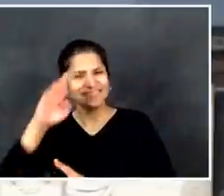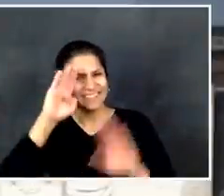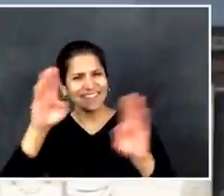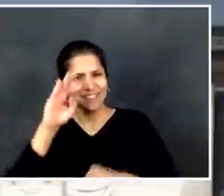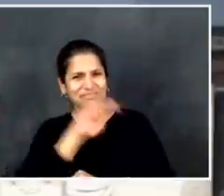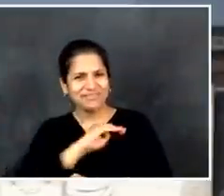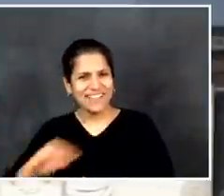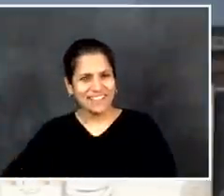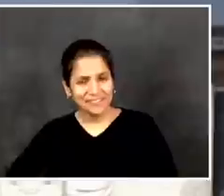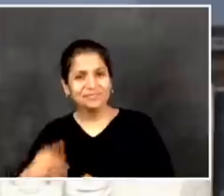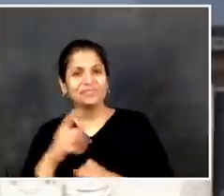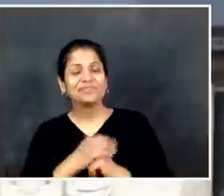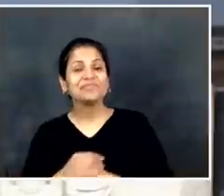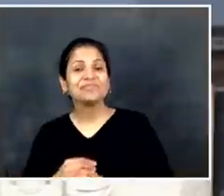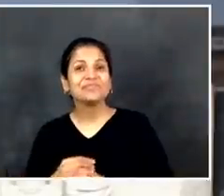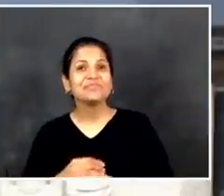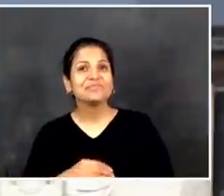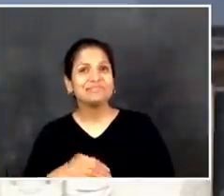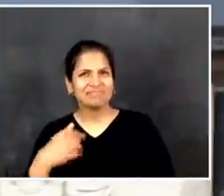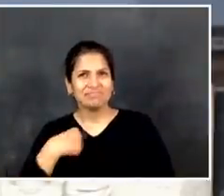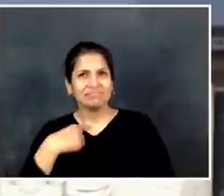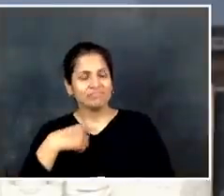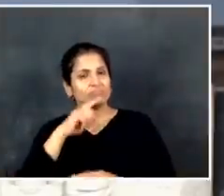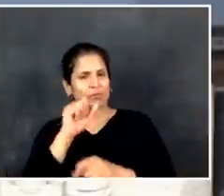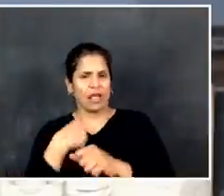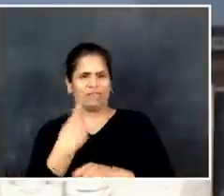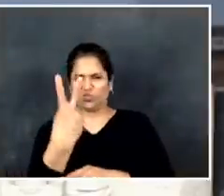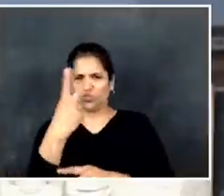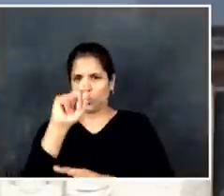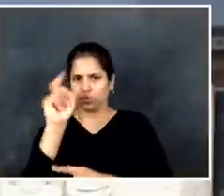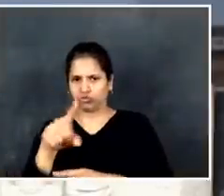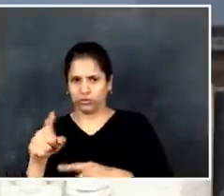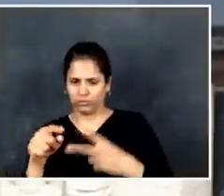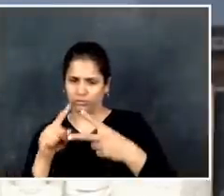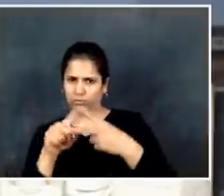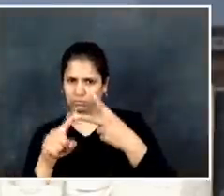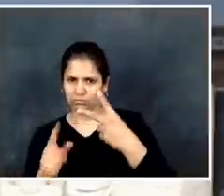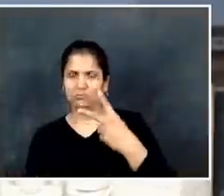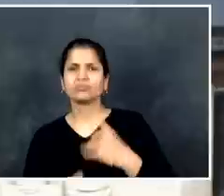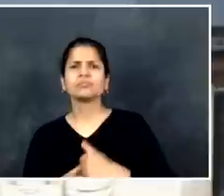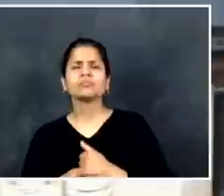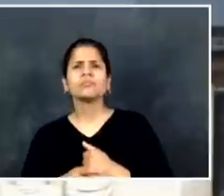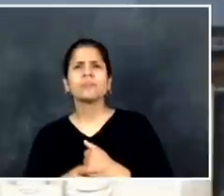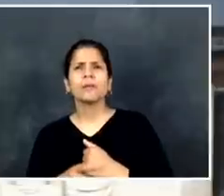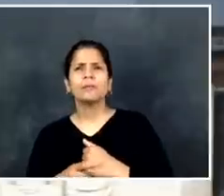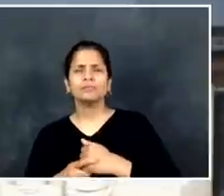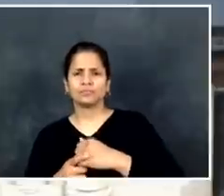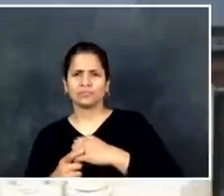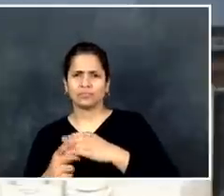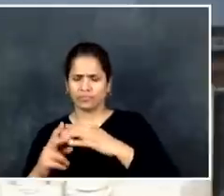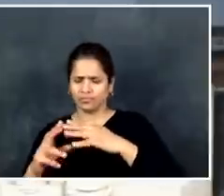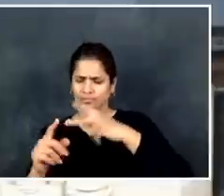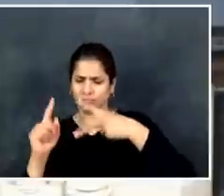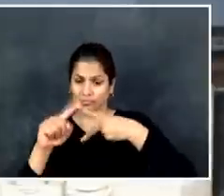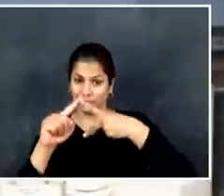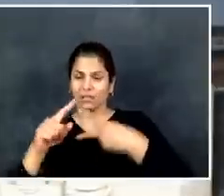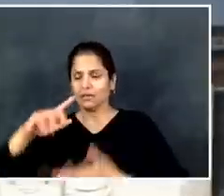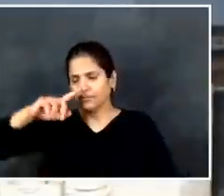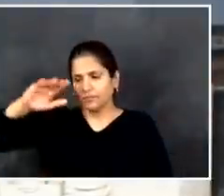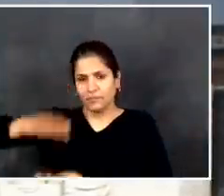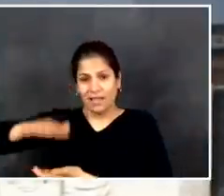bridge ventilator different from a normal ventilator? My second question